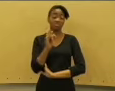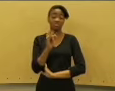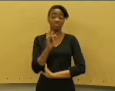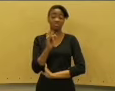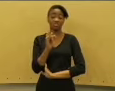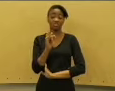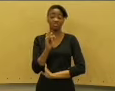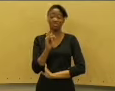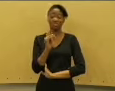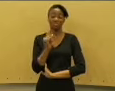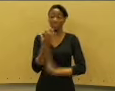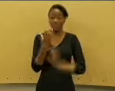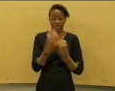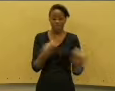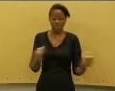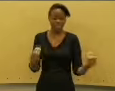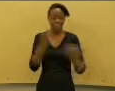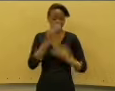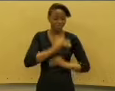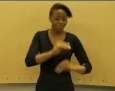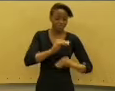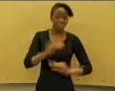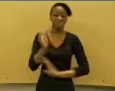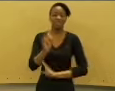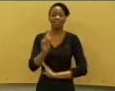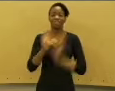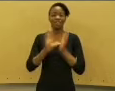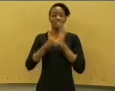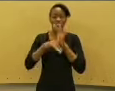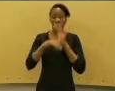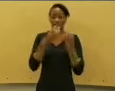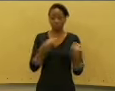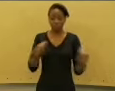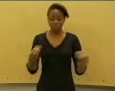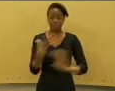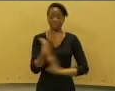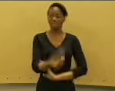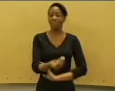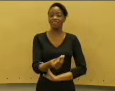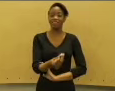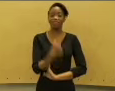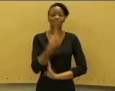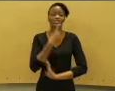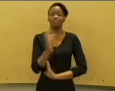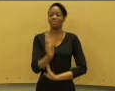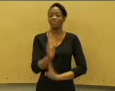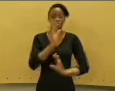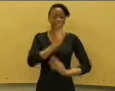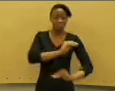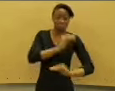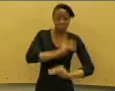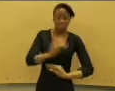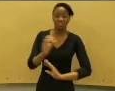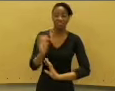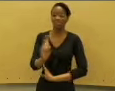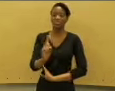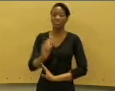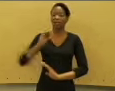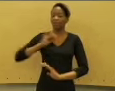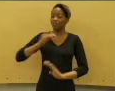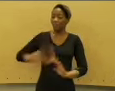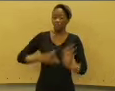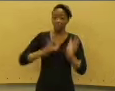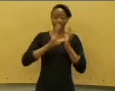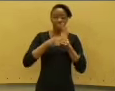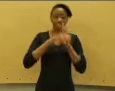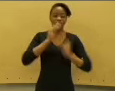what are we saying to our kids? What are we saying to disabled children, you know? What are we saying to disabled women? Because the other thing about